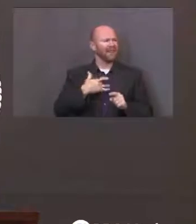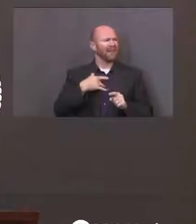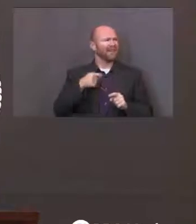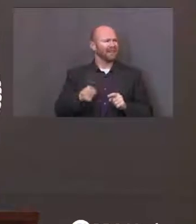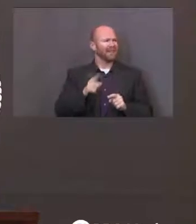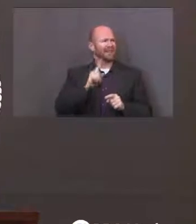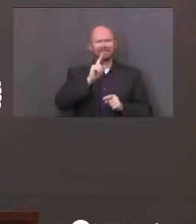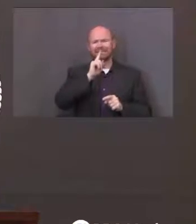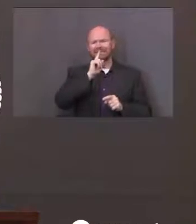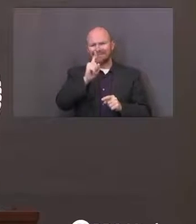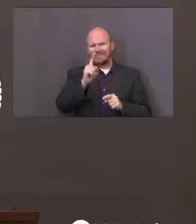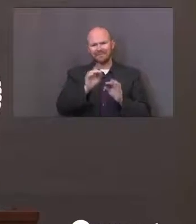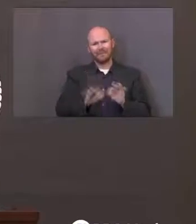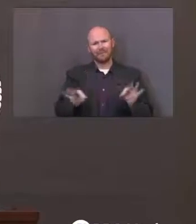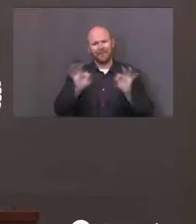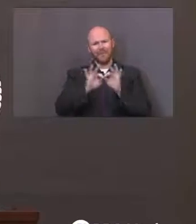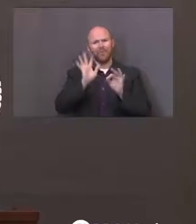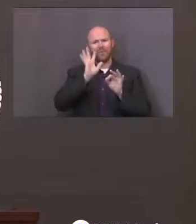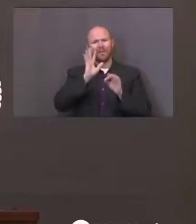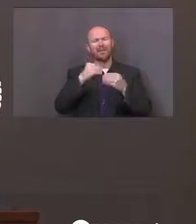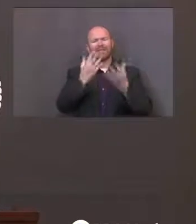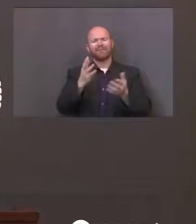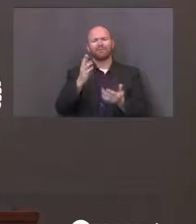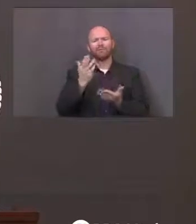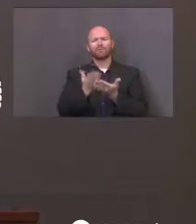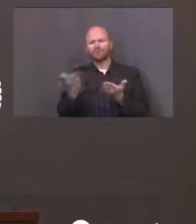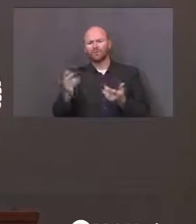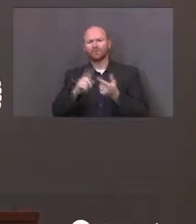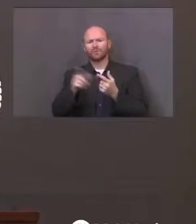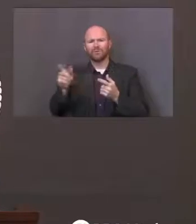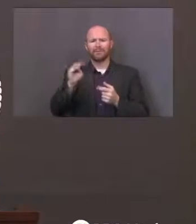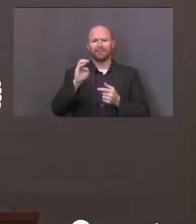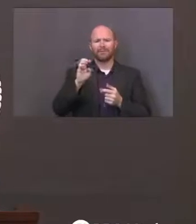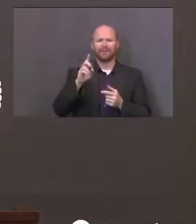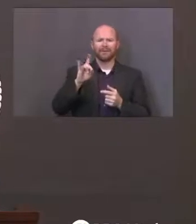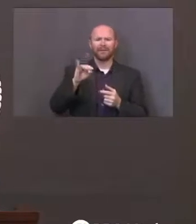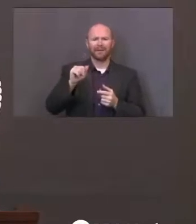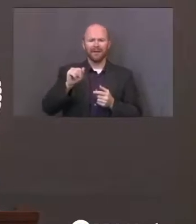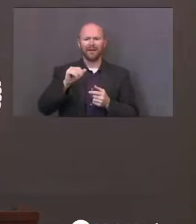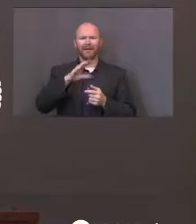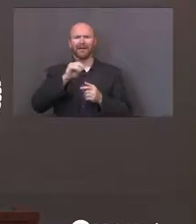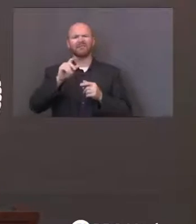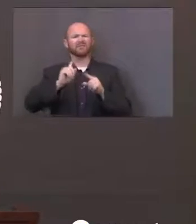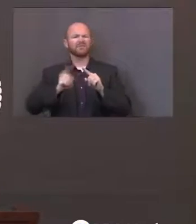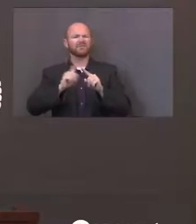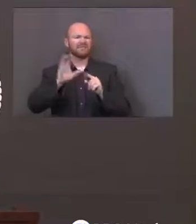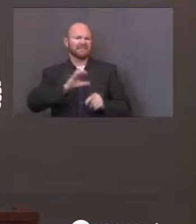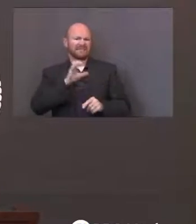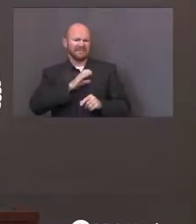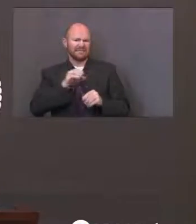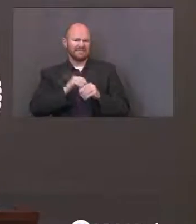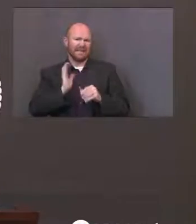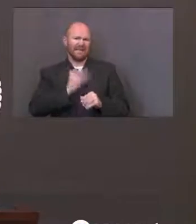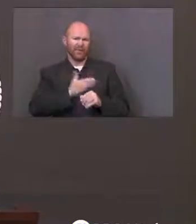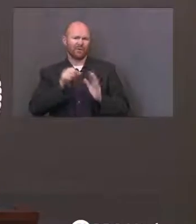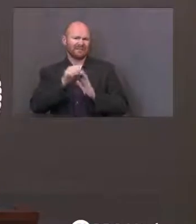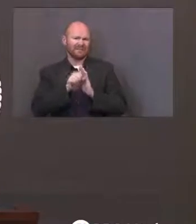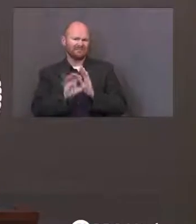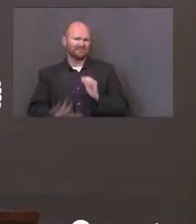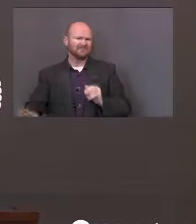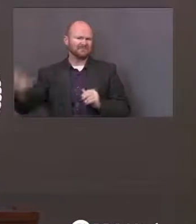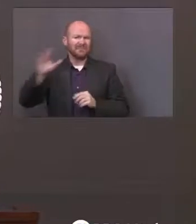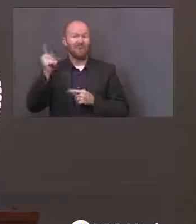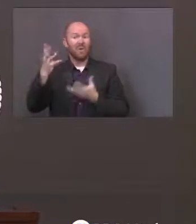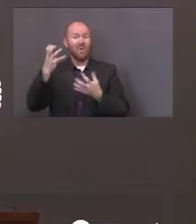some resources to the media and of course to citizens of the state that are interested in where we are in the response